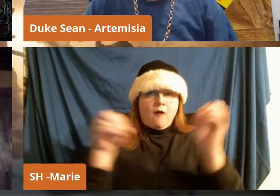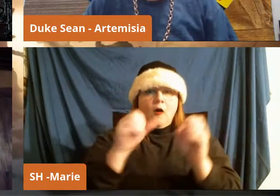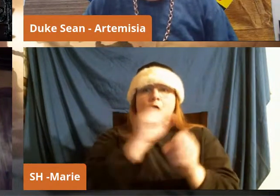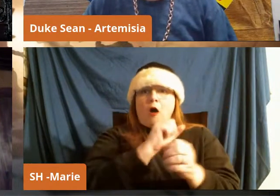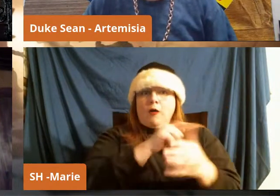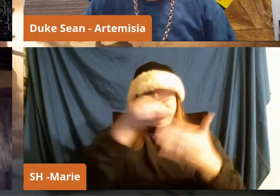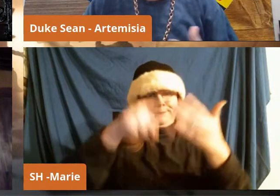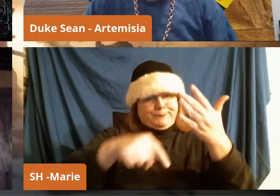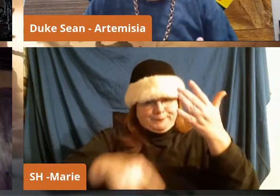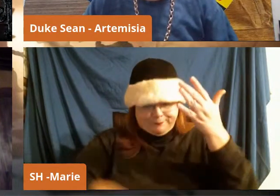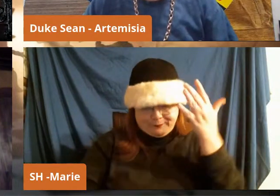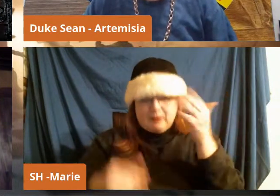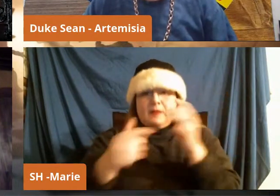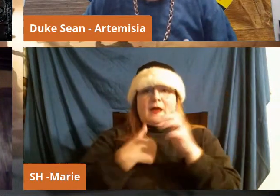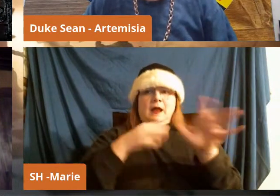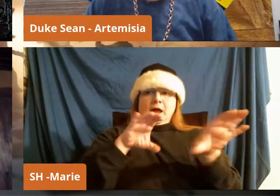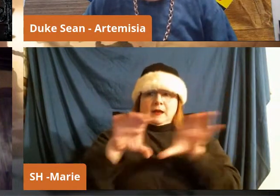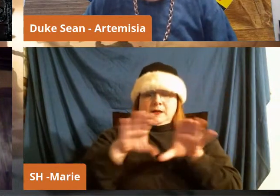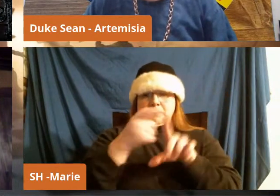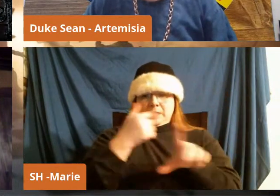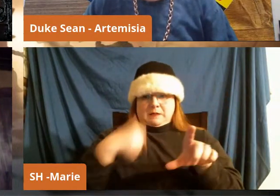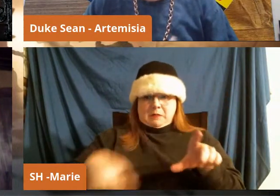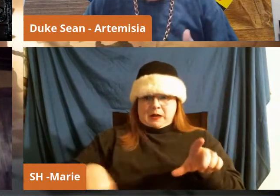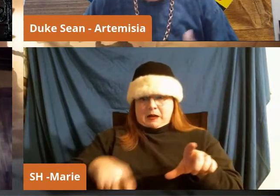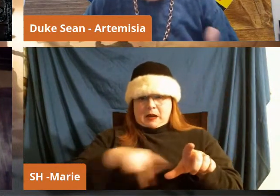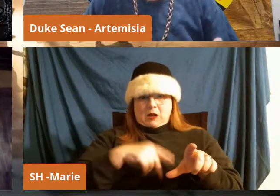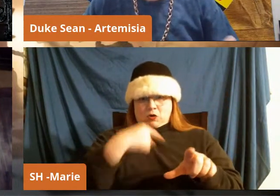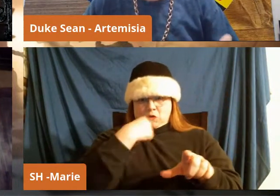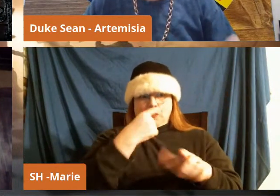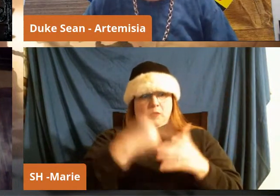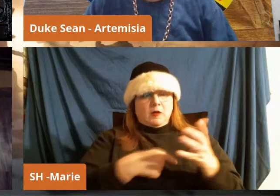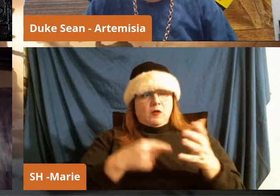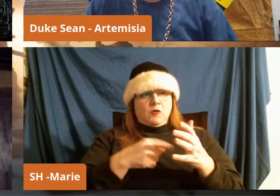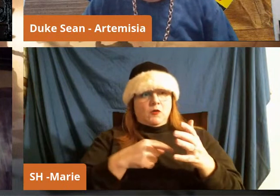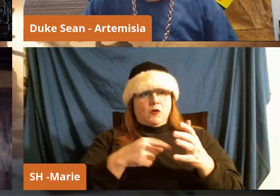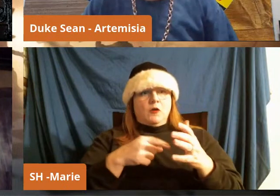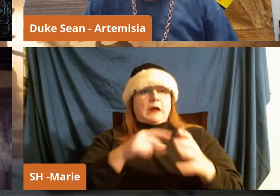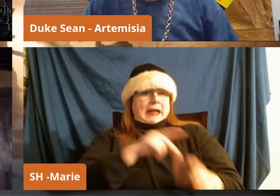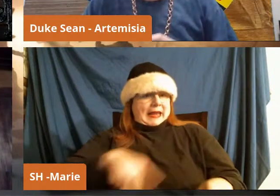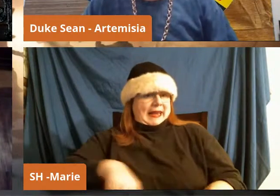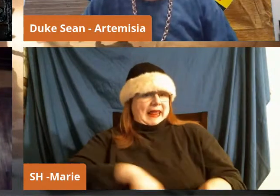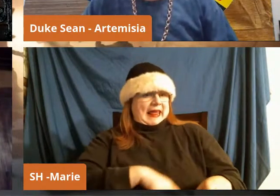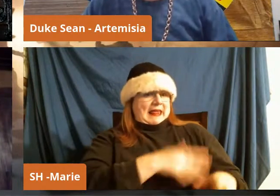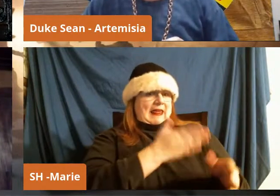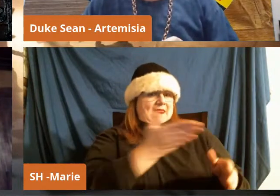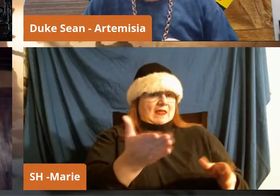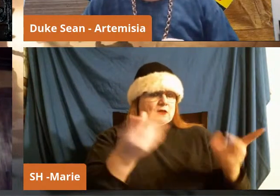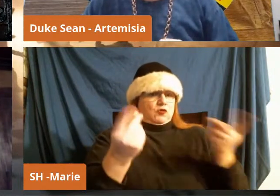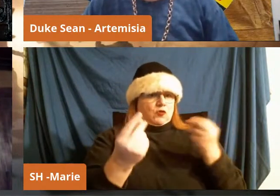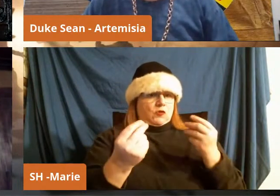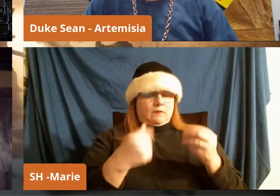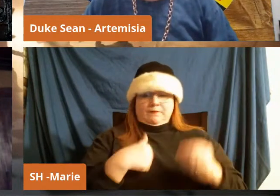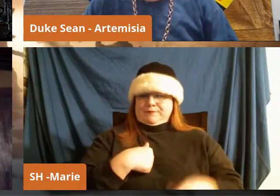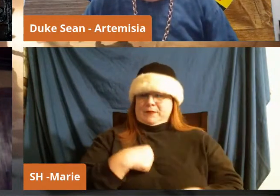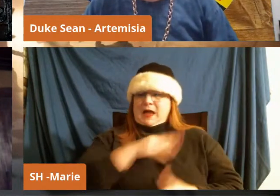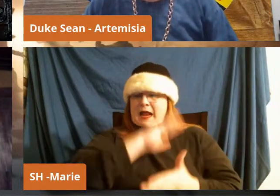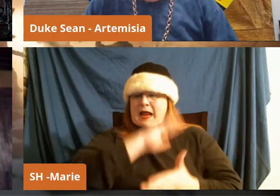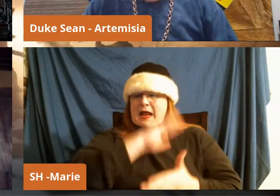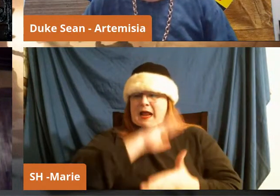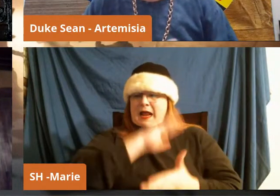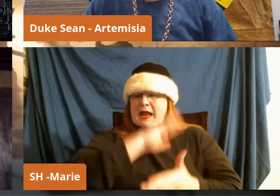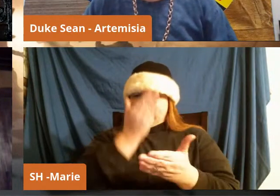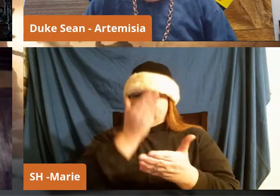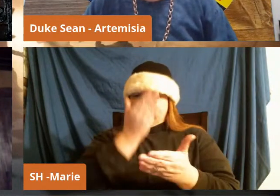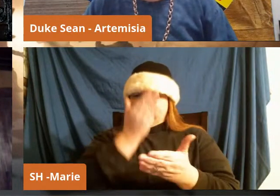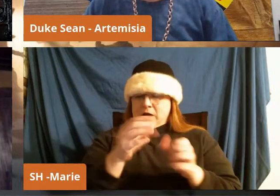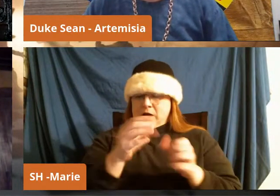things that I did because my knight told me that these were knightly things to do. I never did anything for